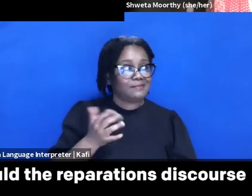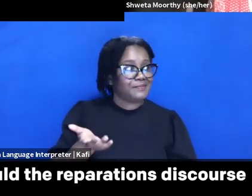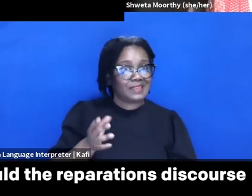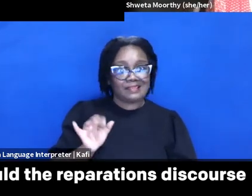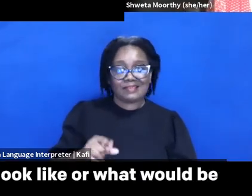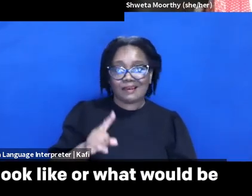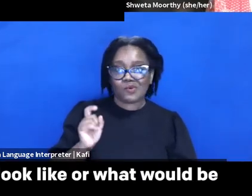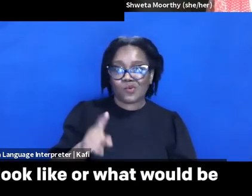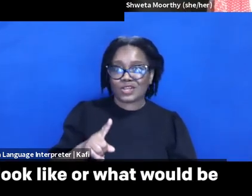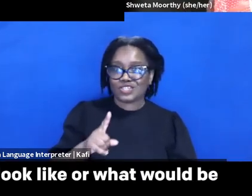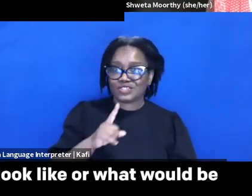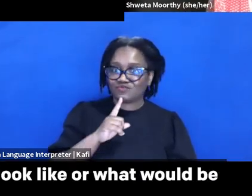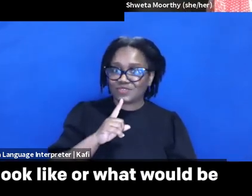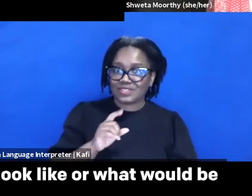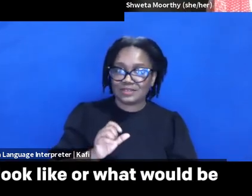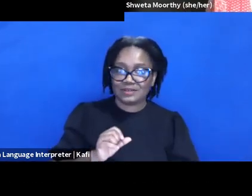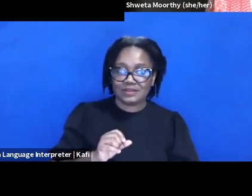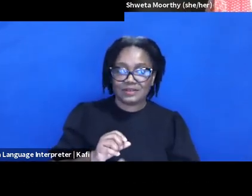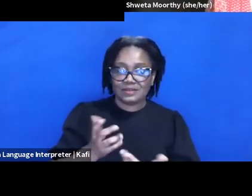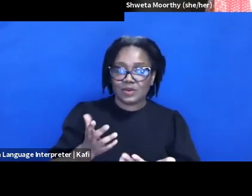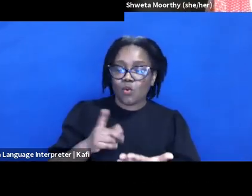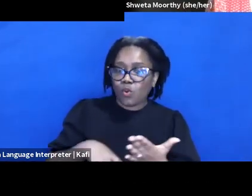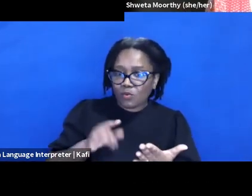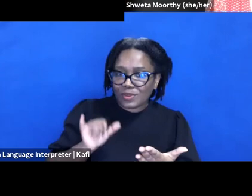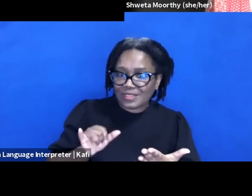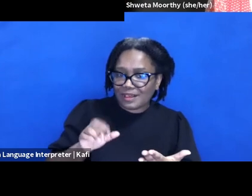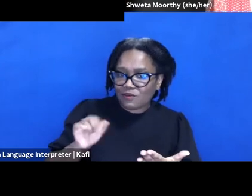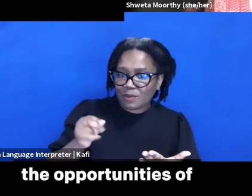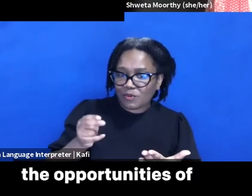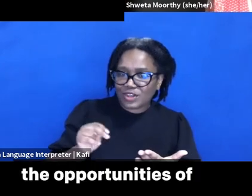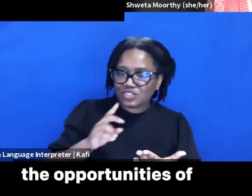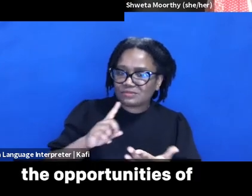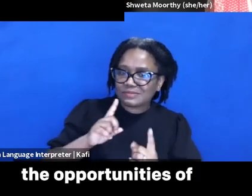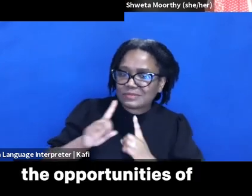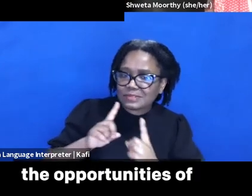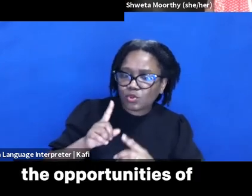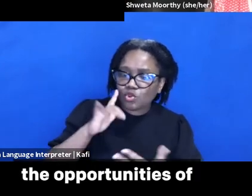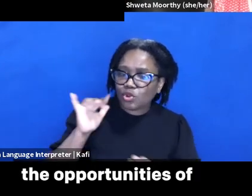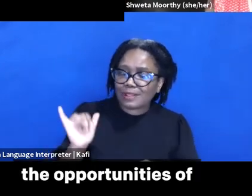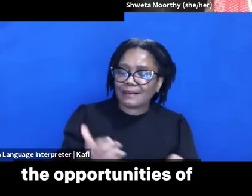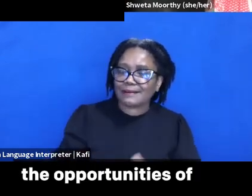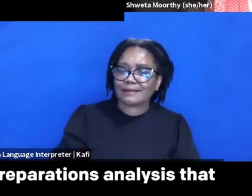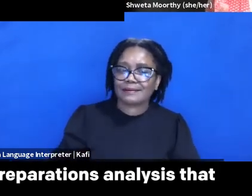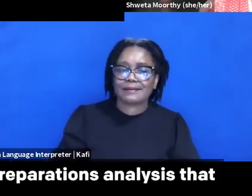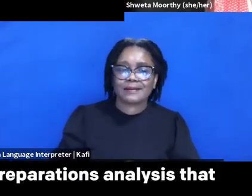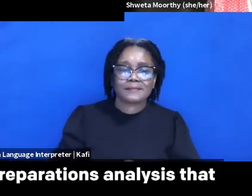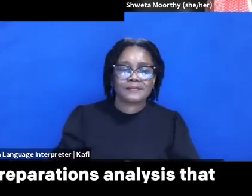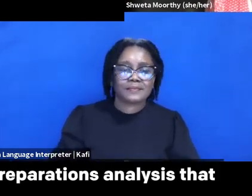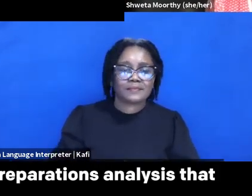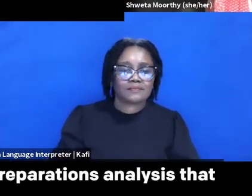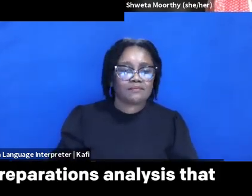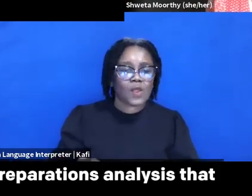reparations discourse look like, or what would be the opportunities of a